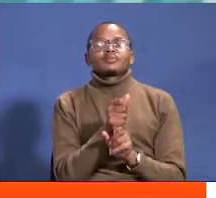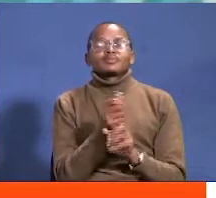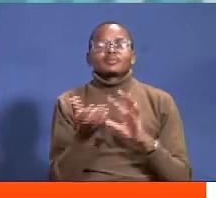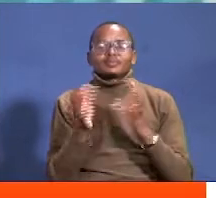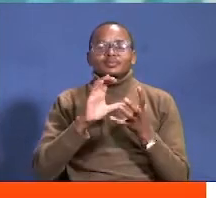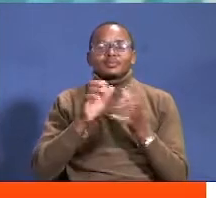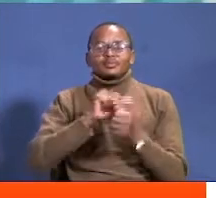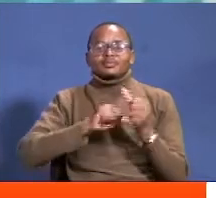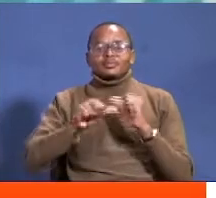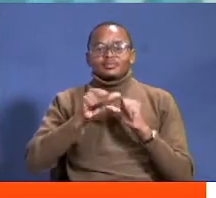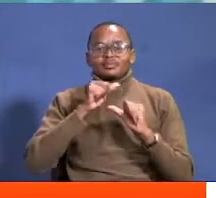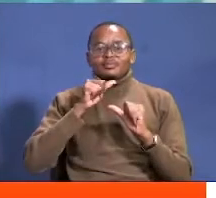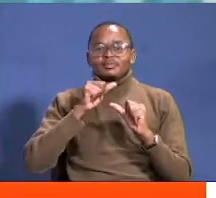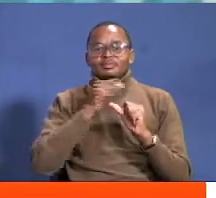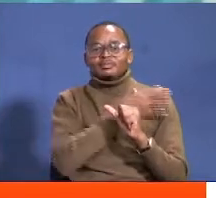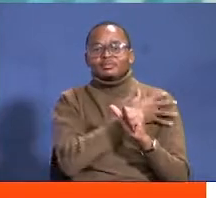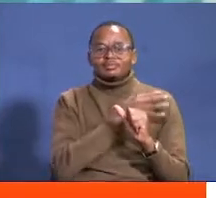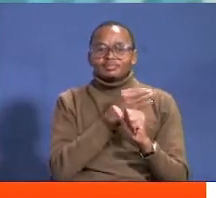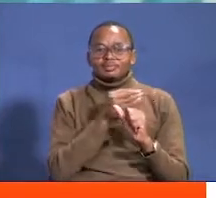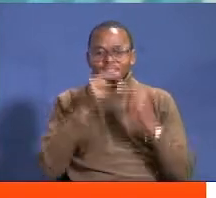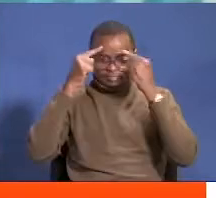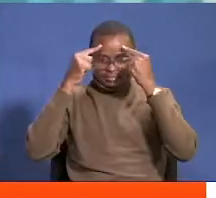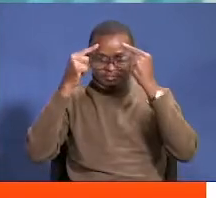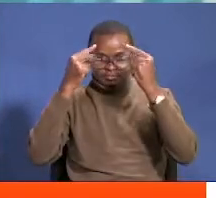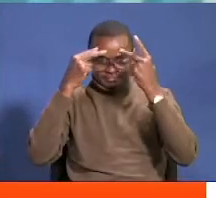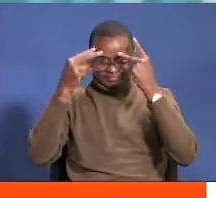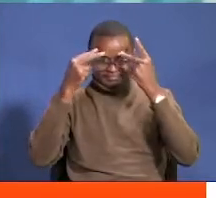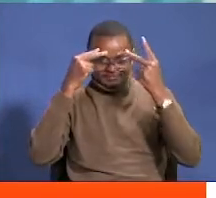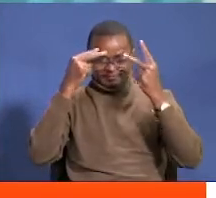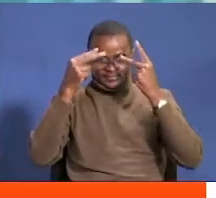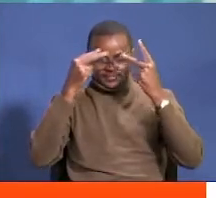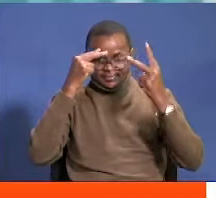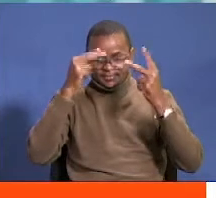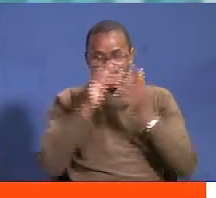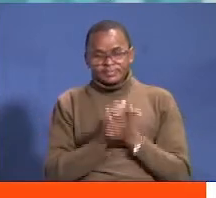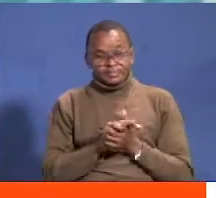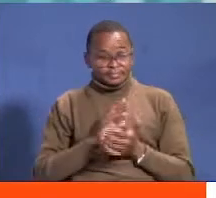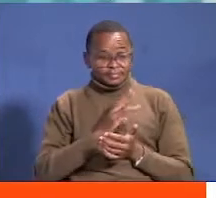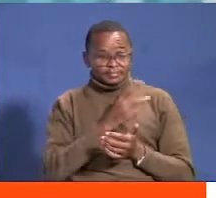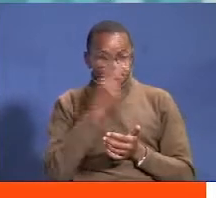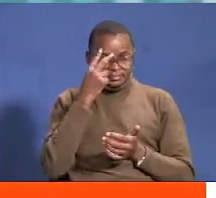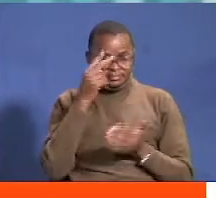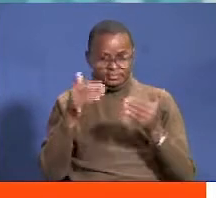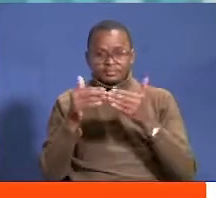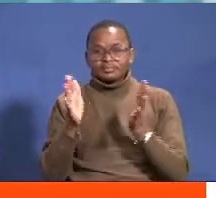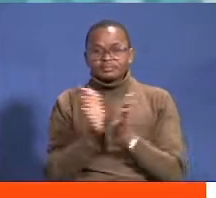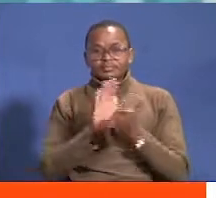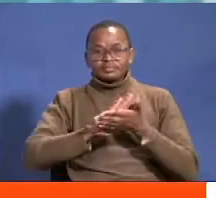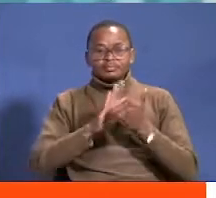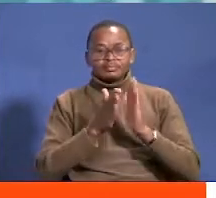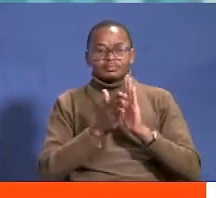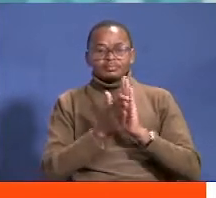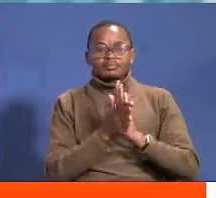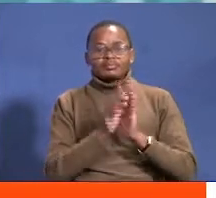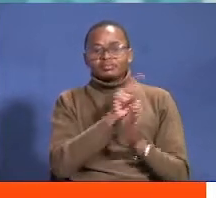climate action, initiatives. And success we've seen now, we see now communities now becoming,